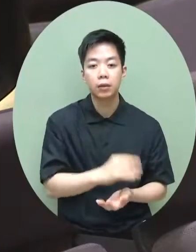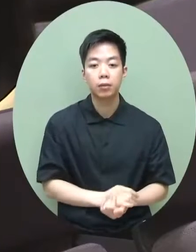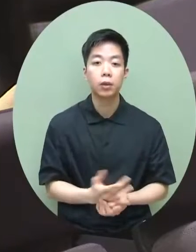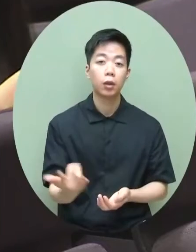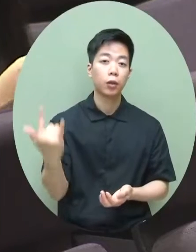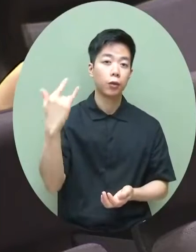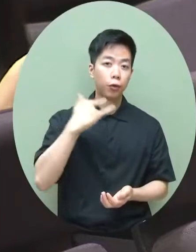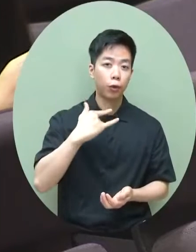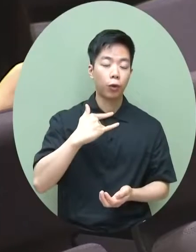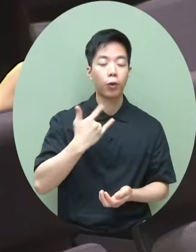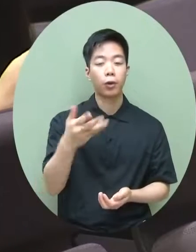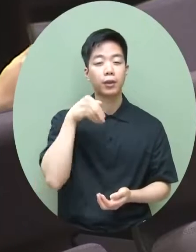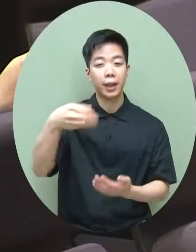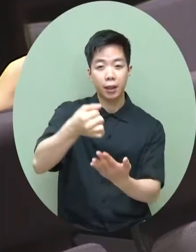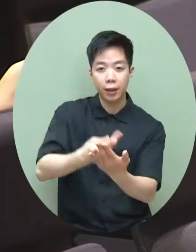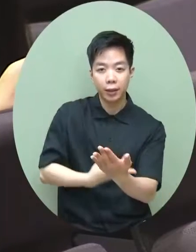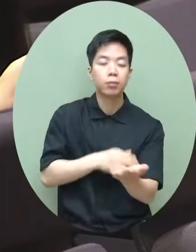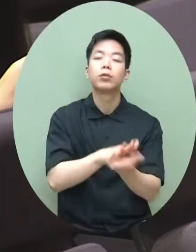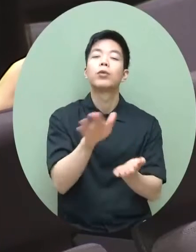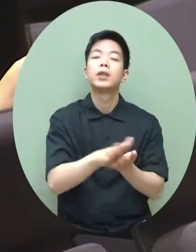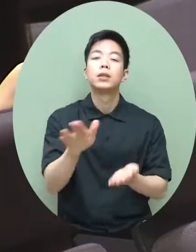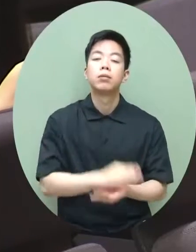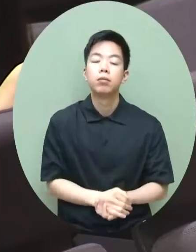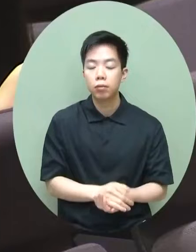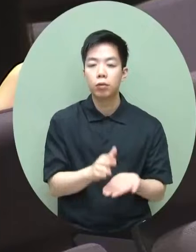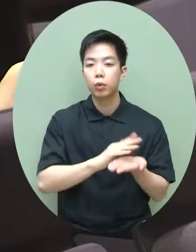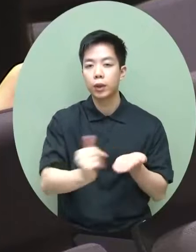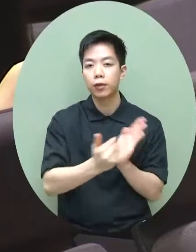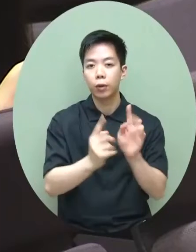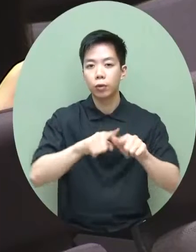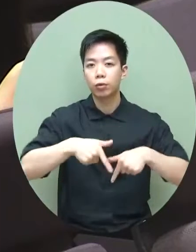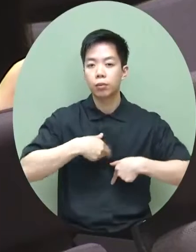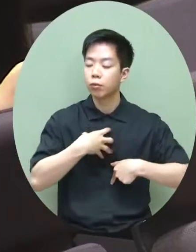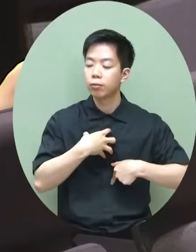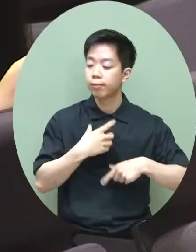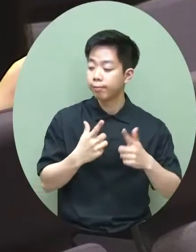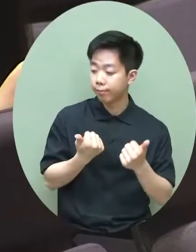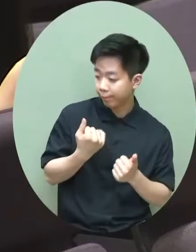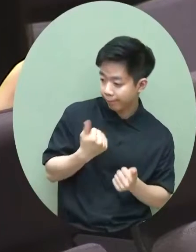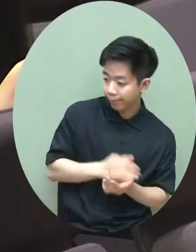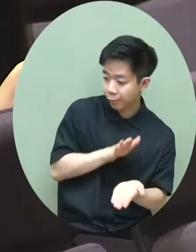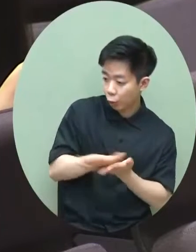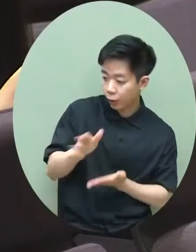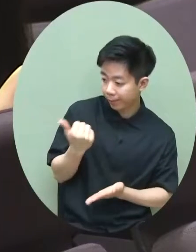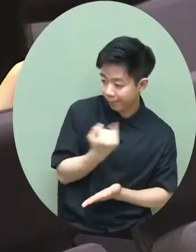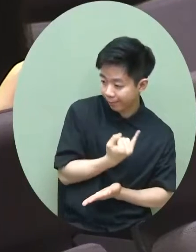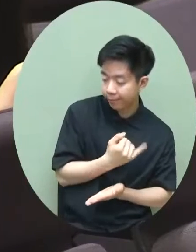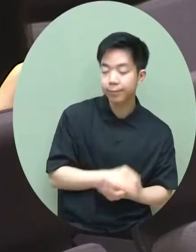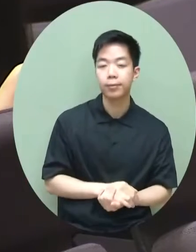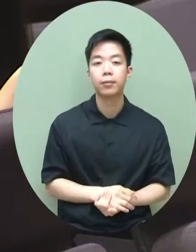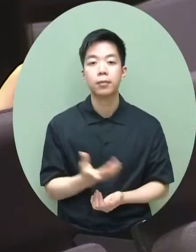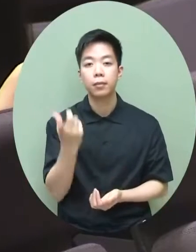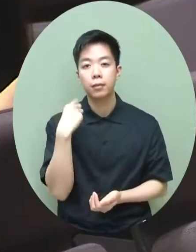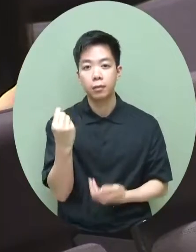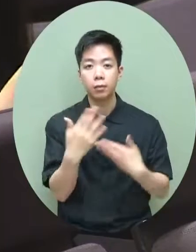flight ban or suspension mechanism. What does HB consider that? Do you think it's appropriate to scrap the flight